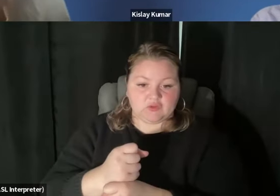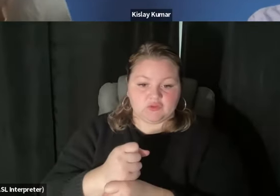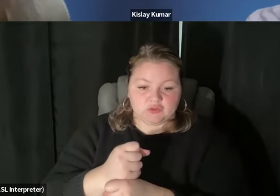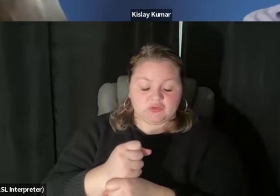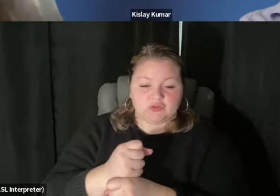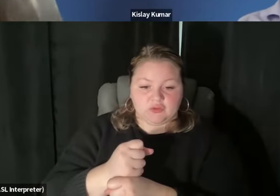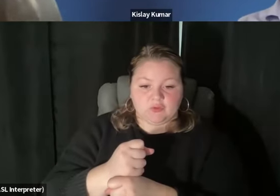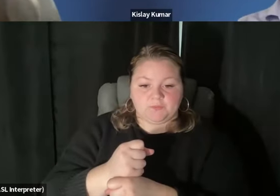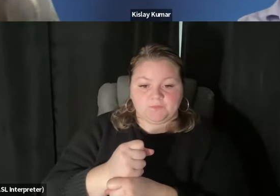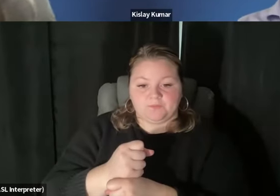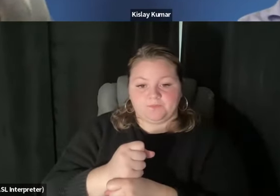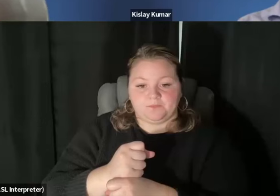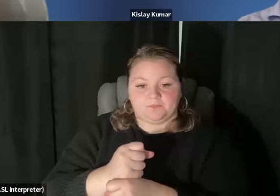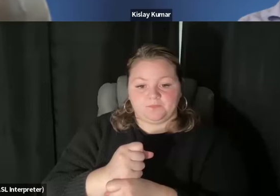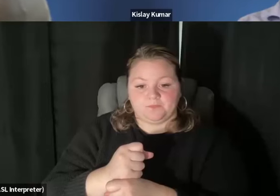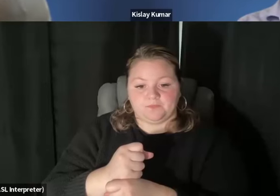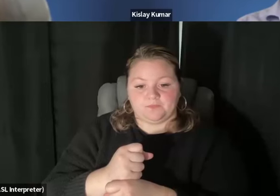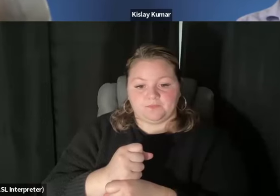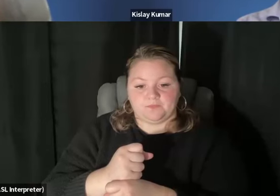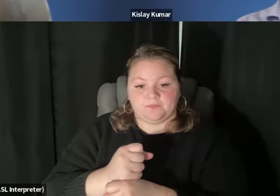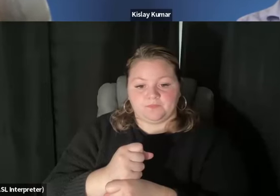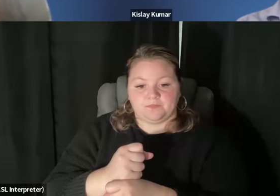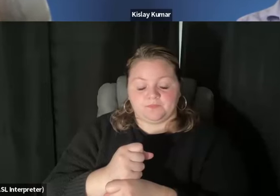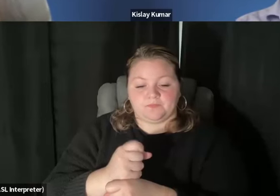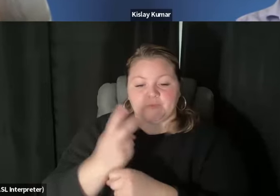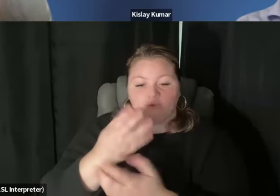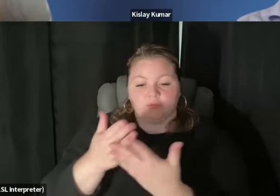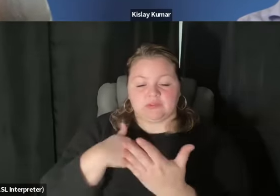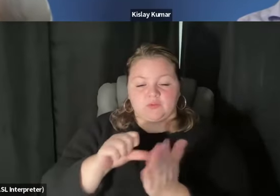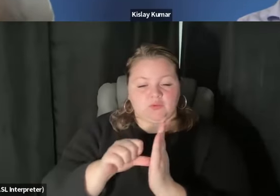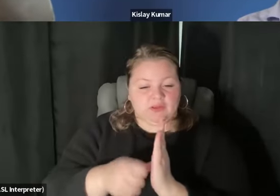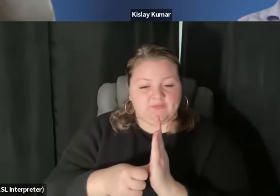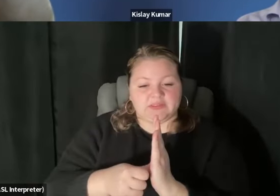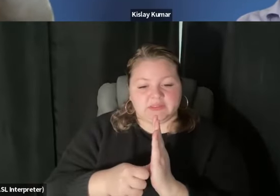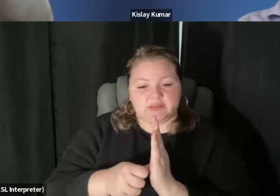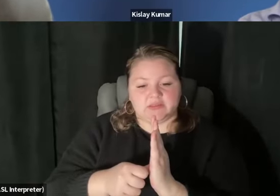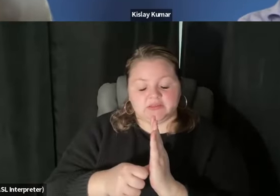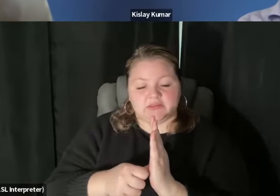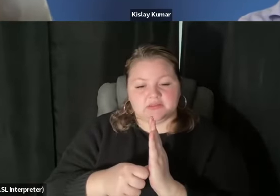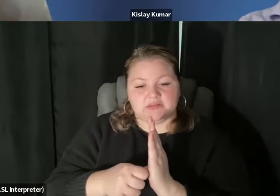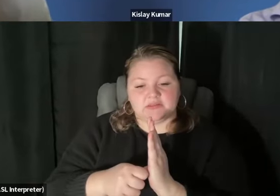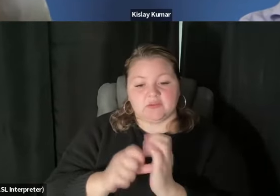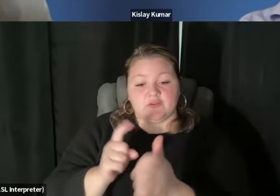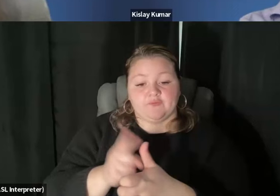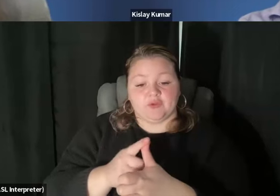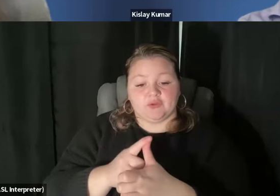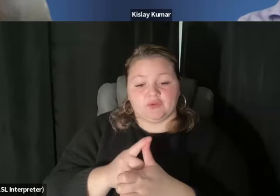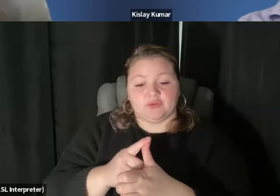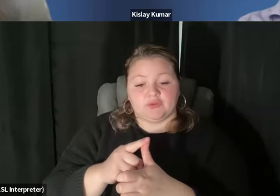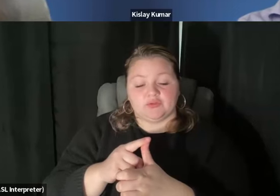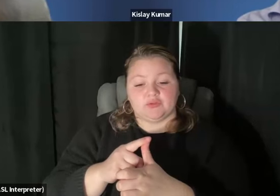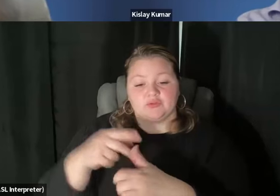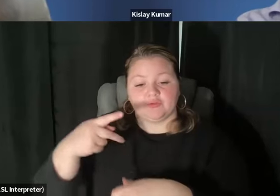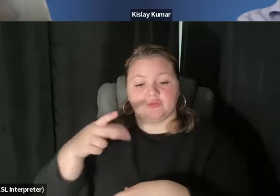my experience, I would like to emphasize two key aspects of this program that I have personally felt. The first and foremost is the practical